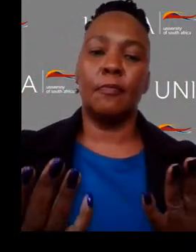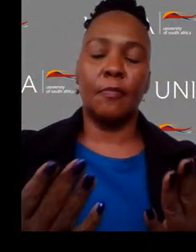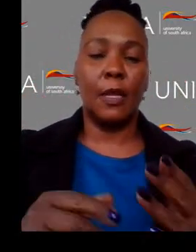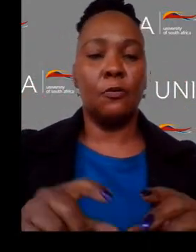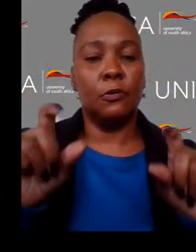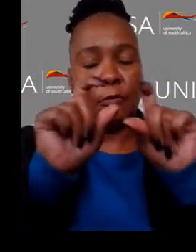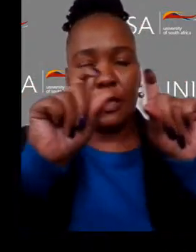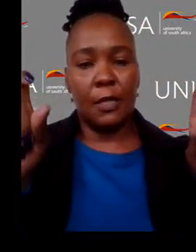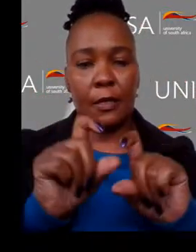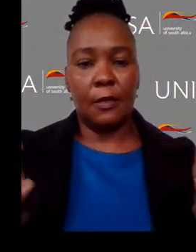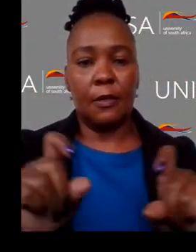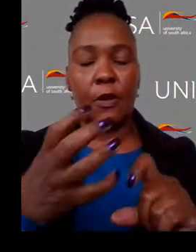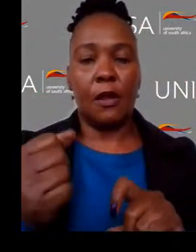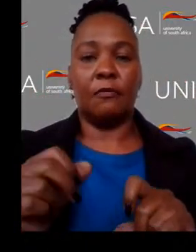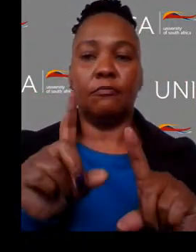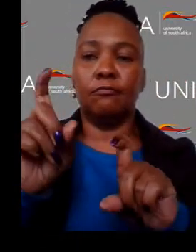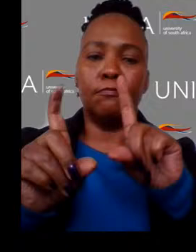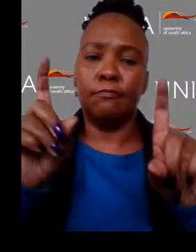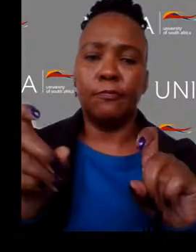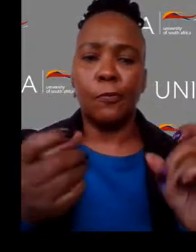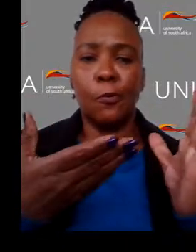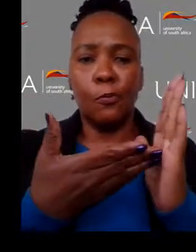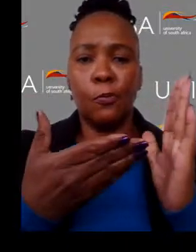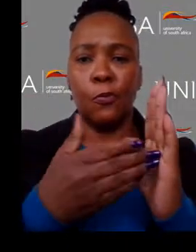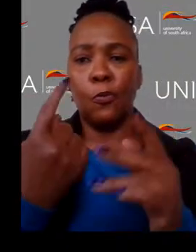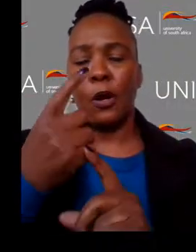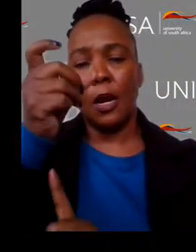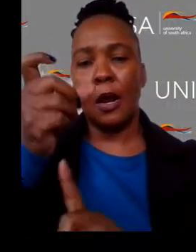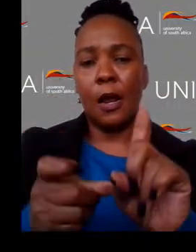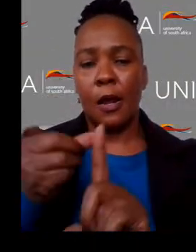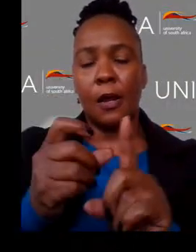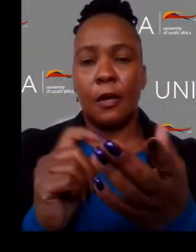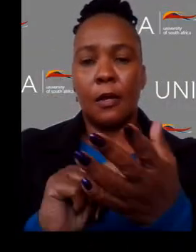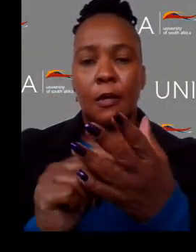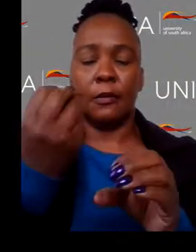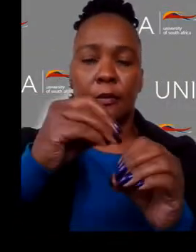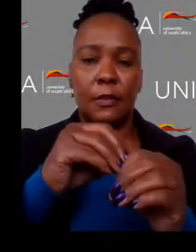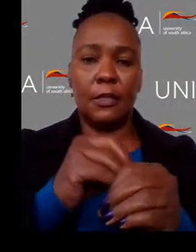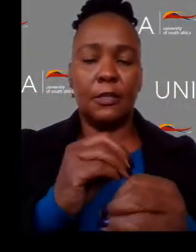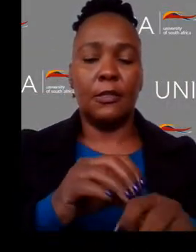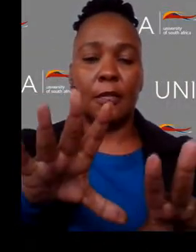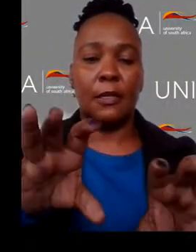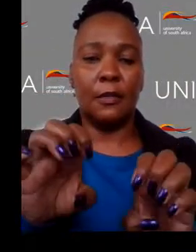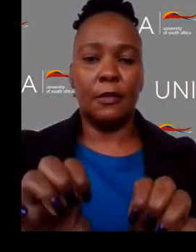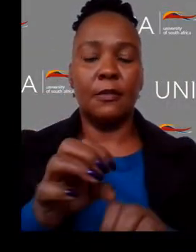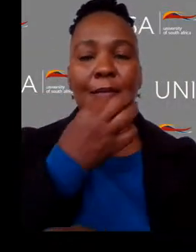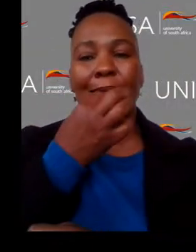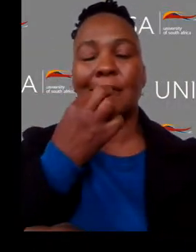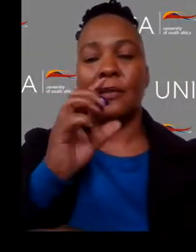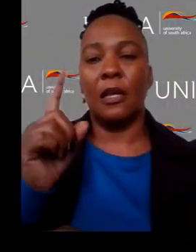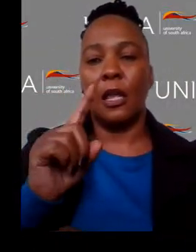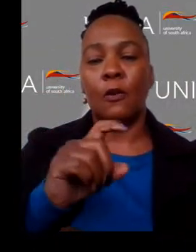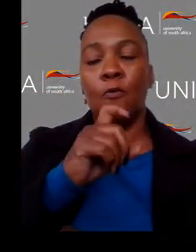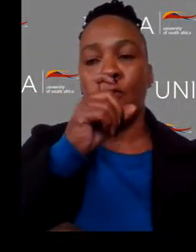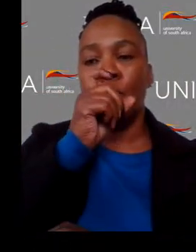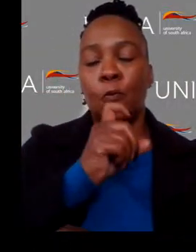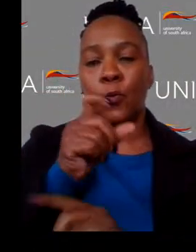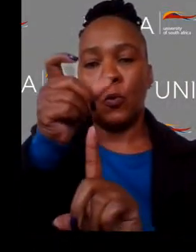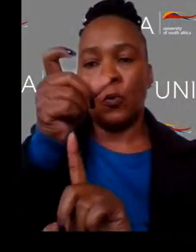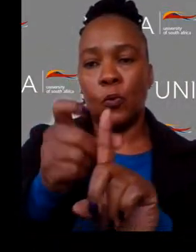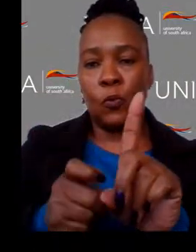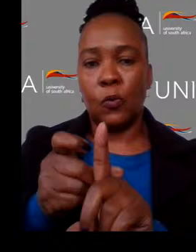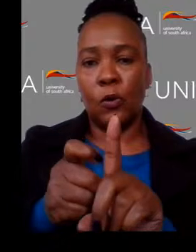we had a question where somebody, when they logged into the exams, said that the user account was